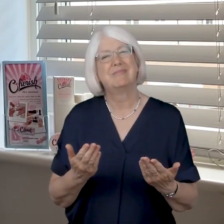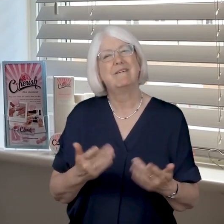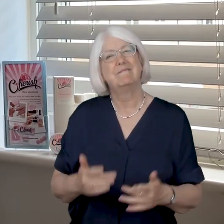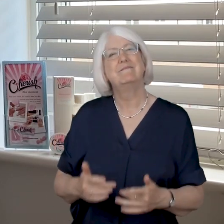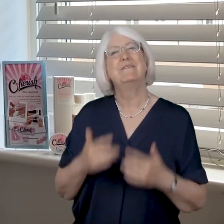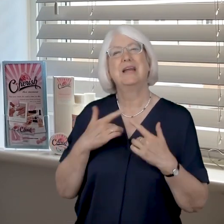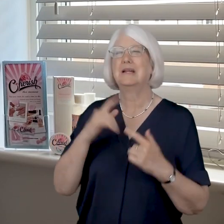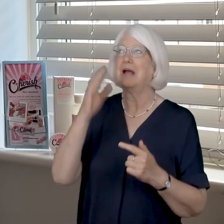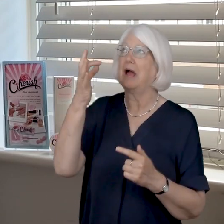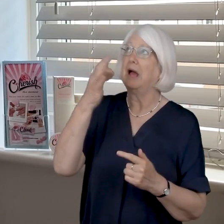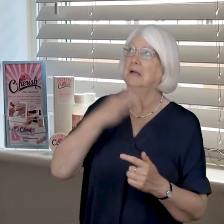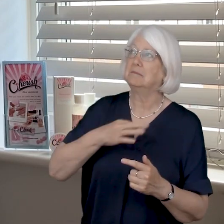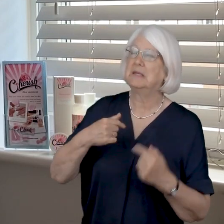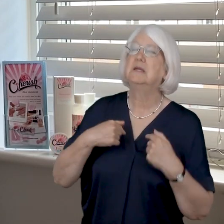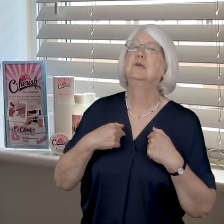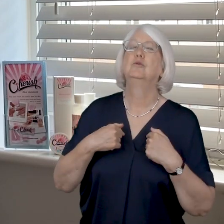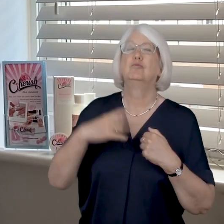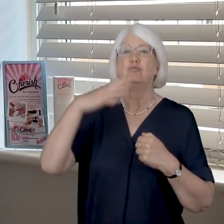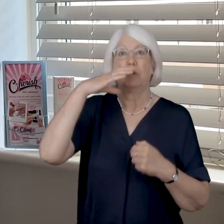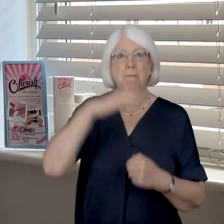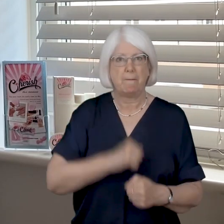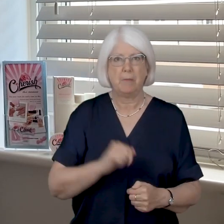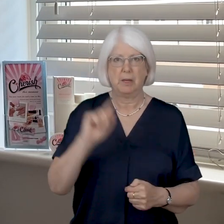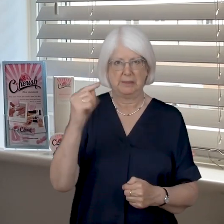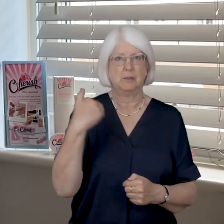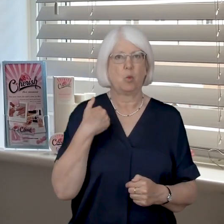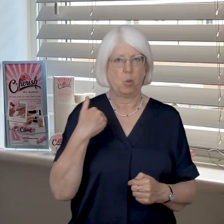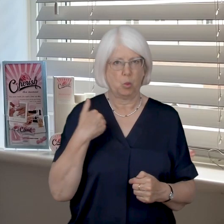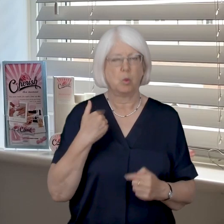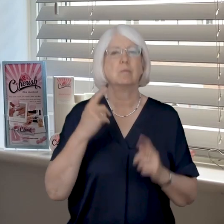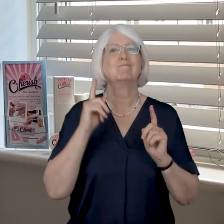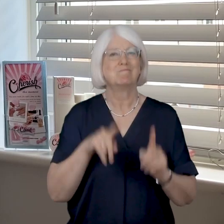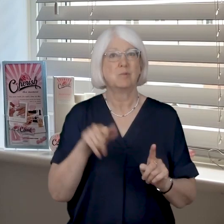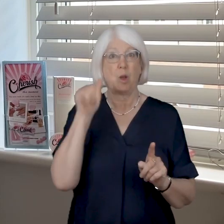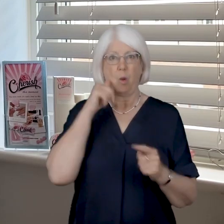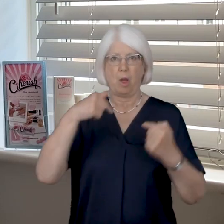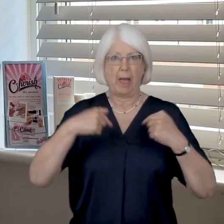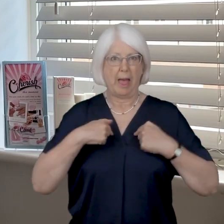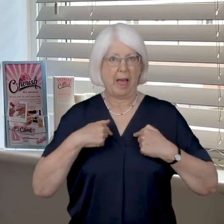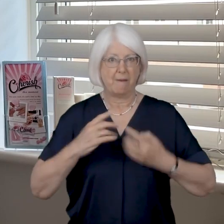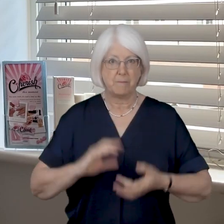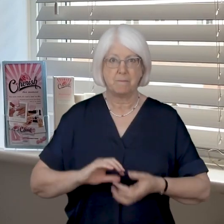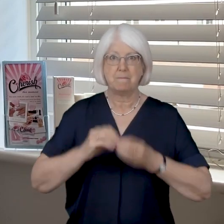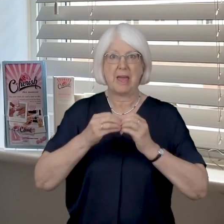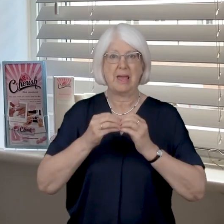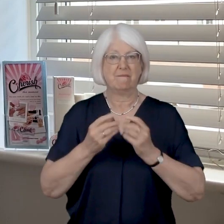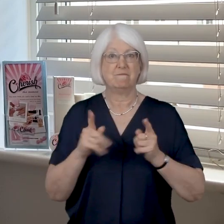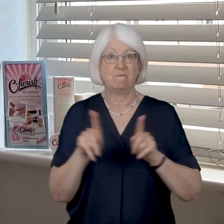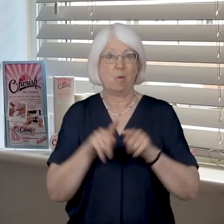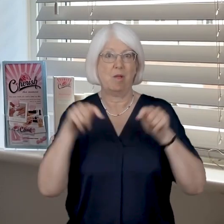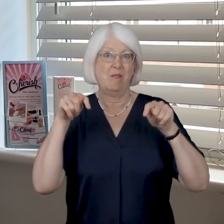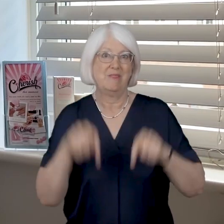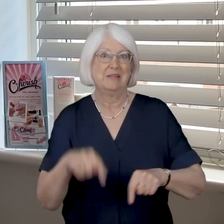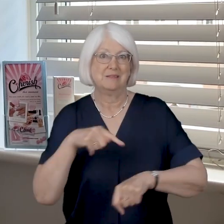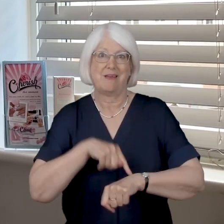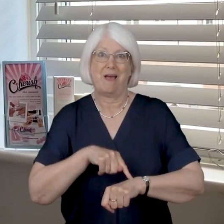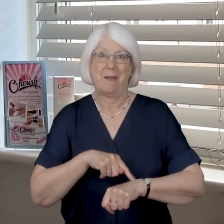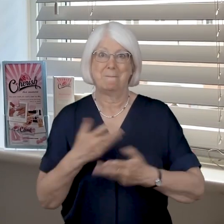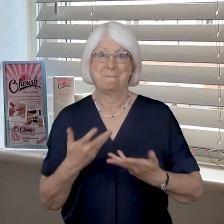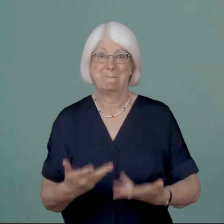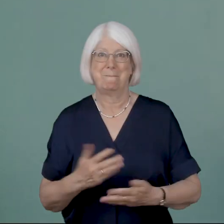the calling he has put on my life and to know that I was made for such a time as